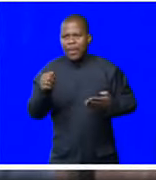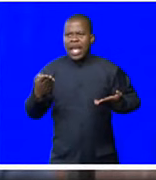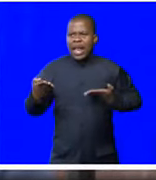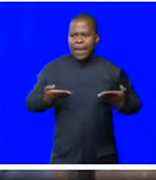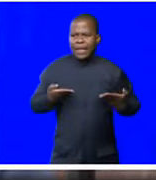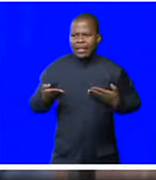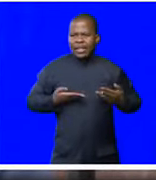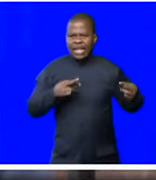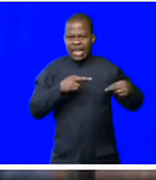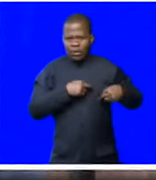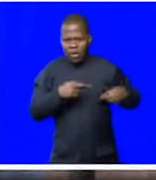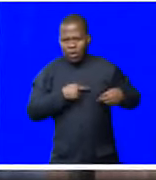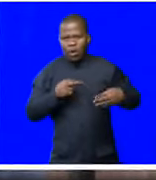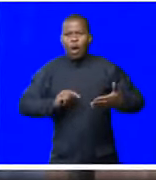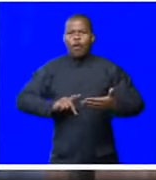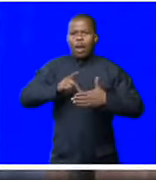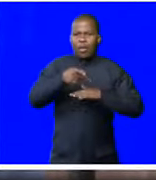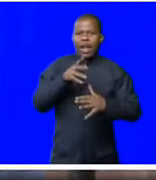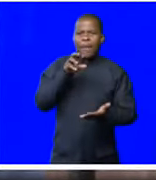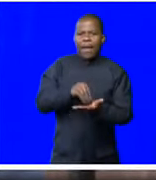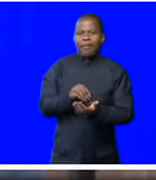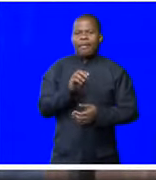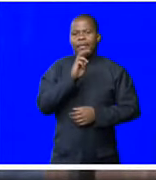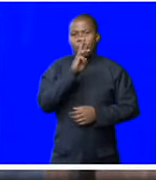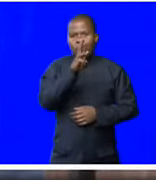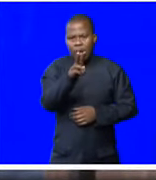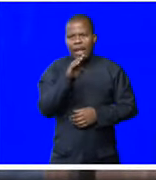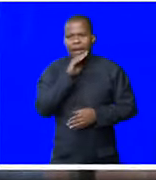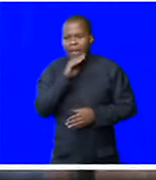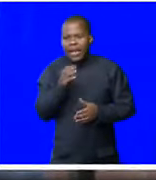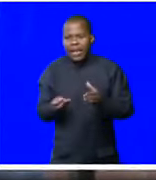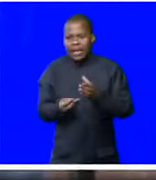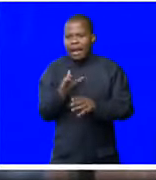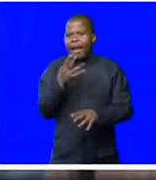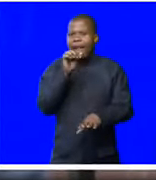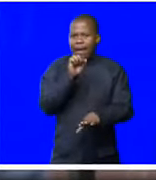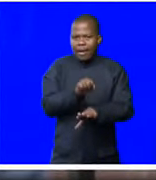loyo cwepesha lo dabe sasilungisela le system